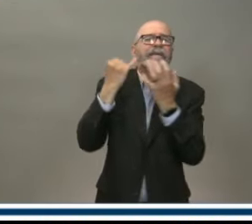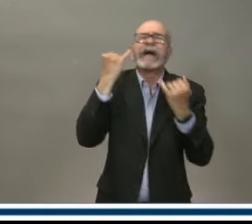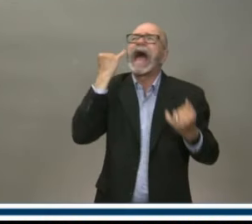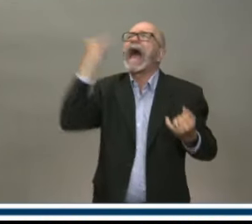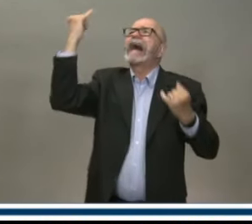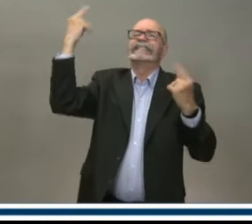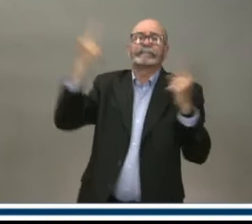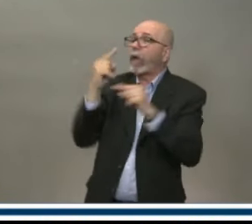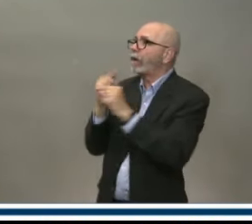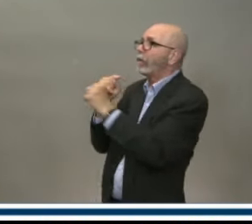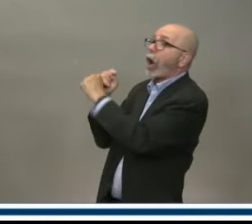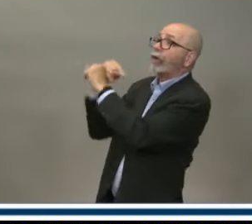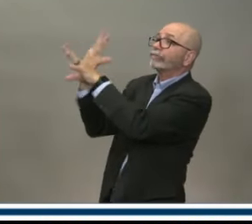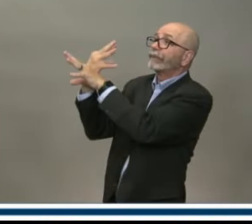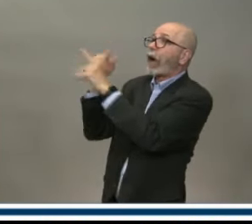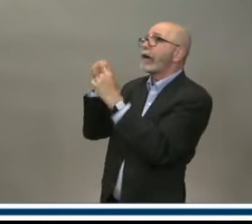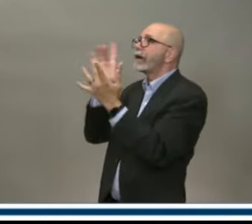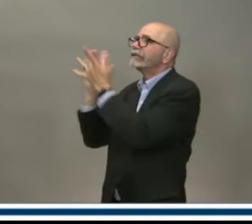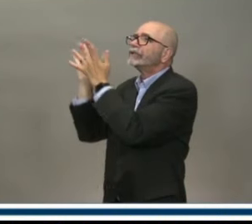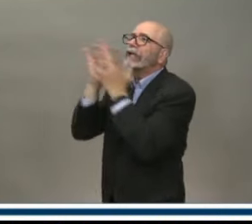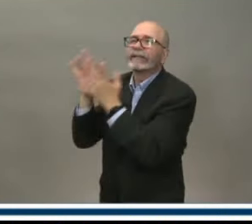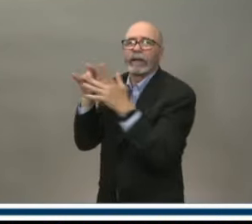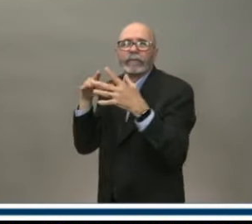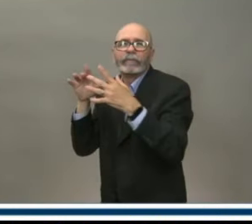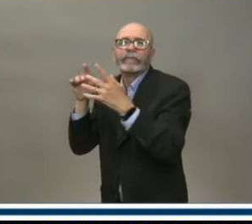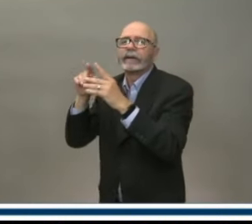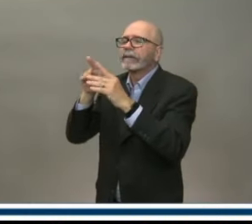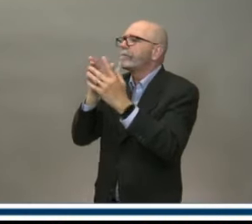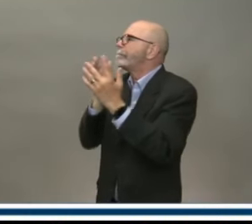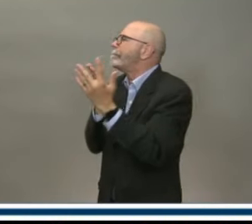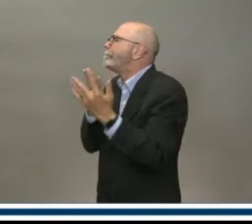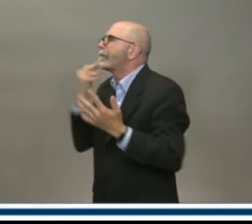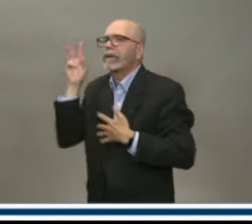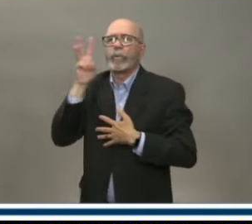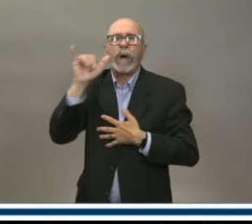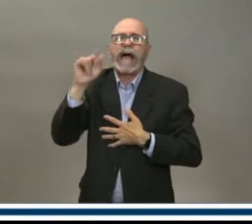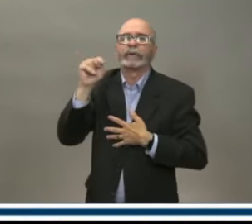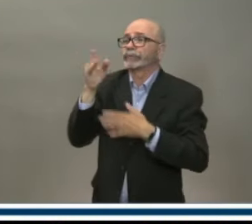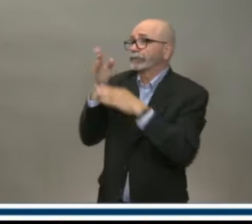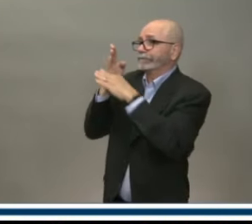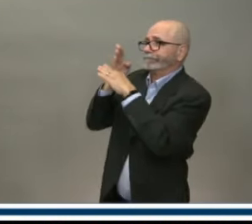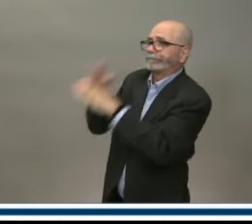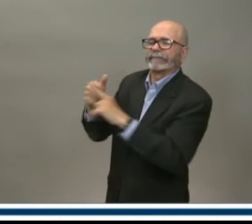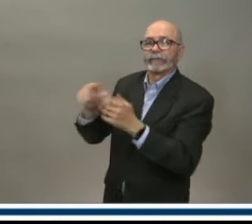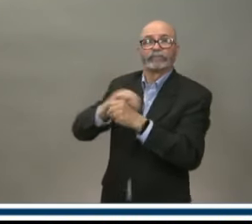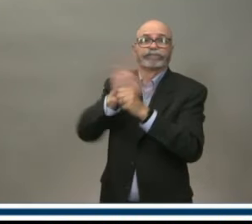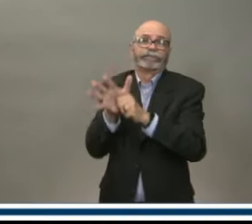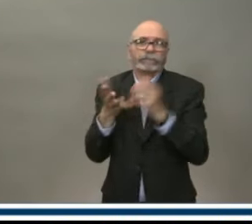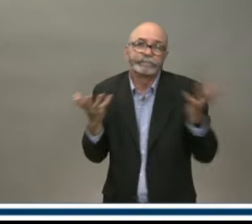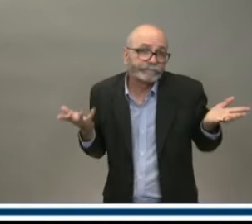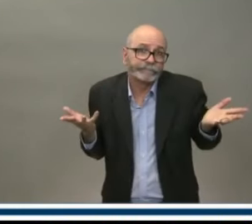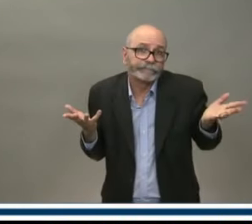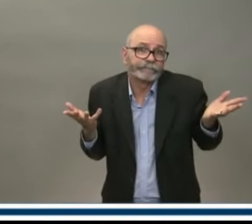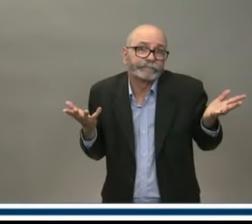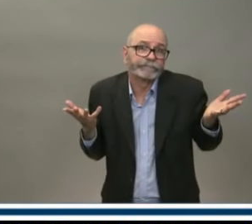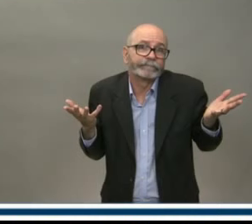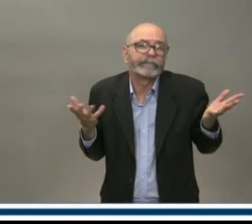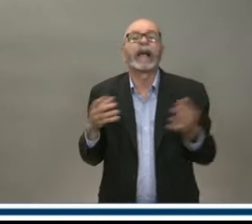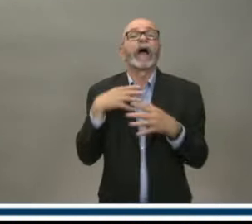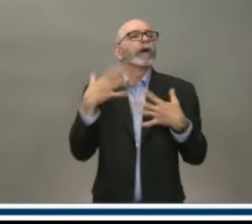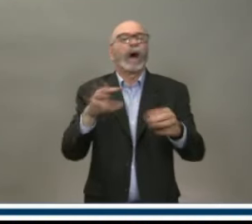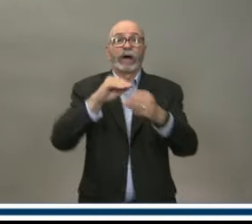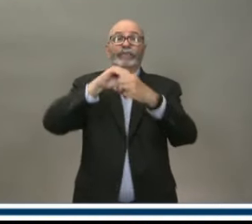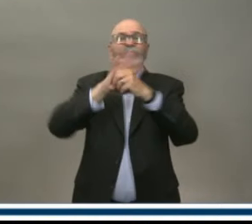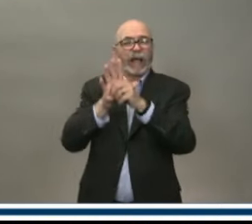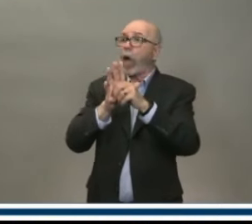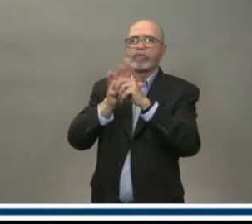allow COVID-19 a further chance to get a foothold in our province. We know people want